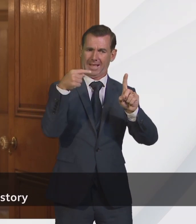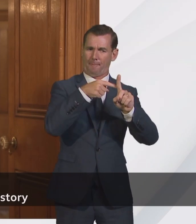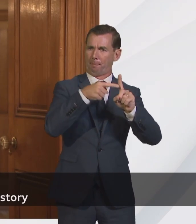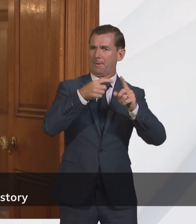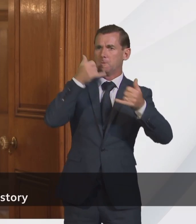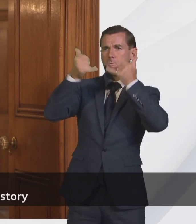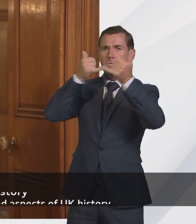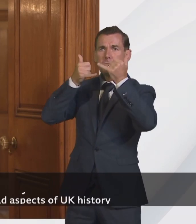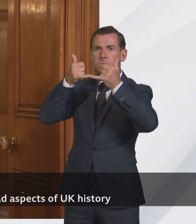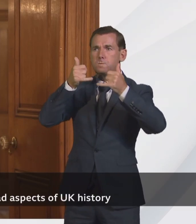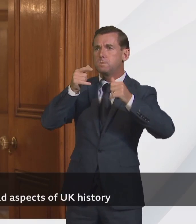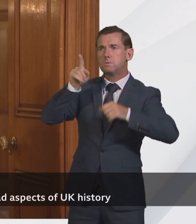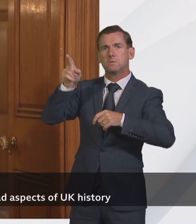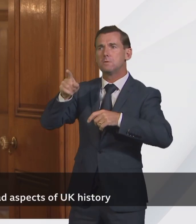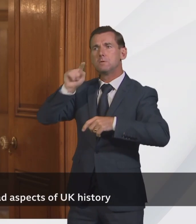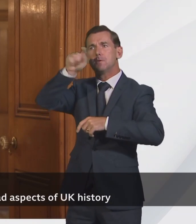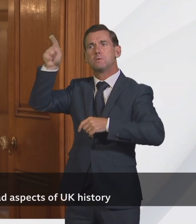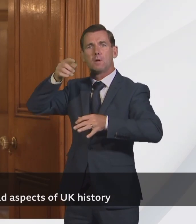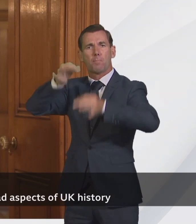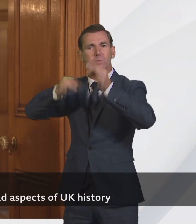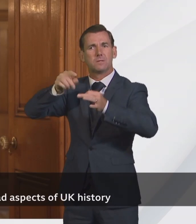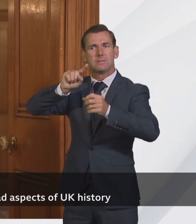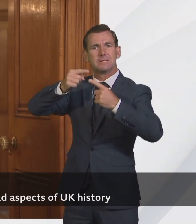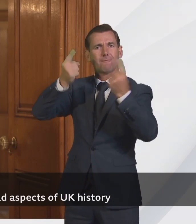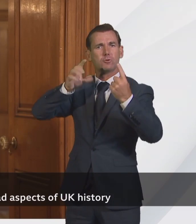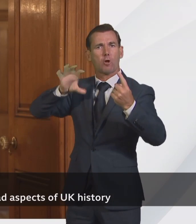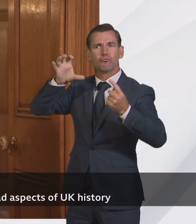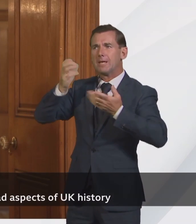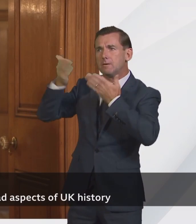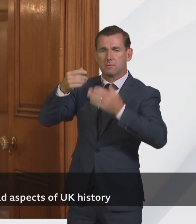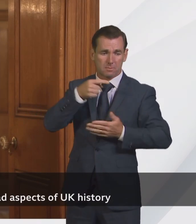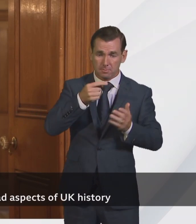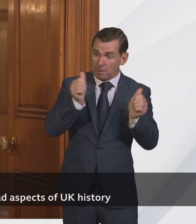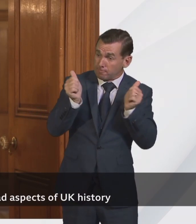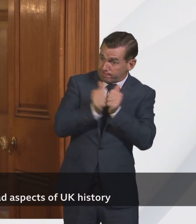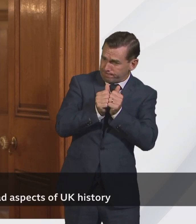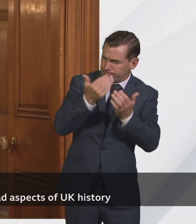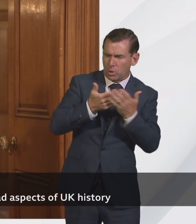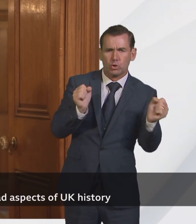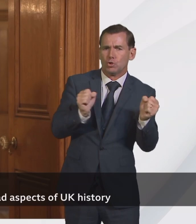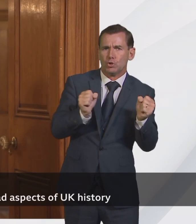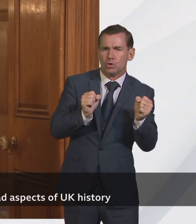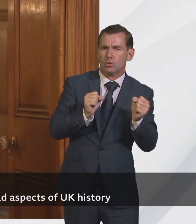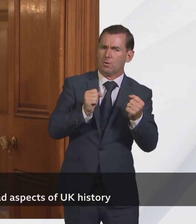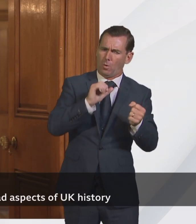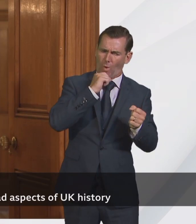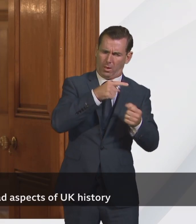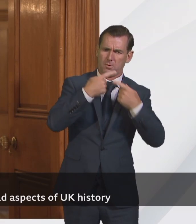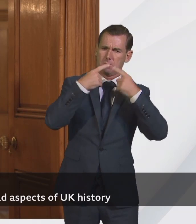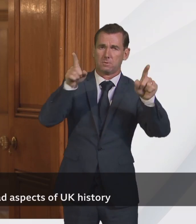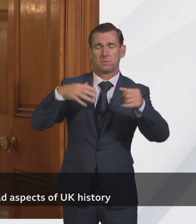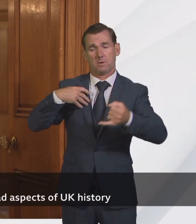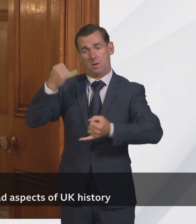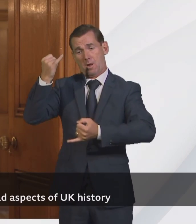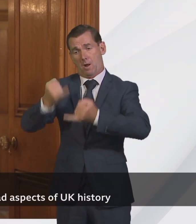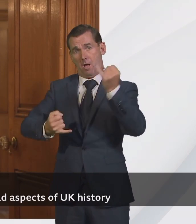have suffered as a result of not being in school. And we're asking all schools, even